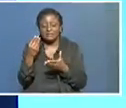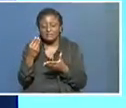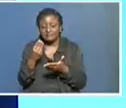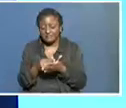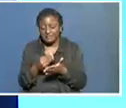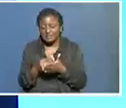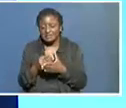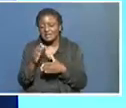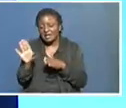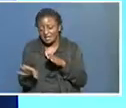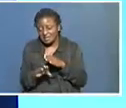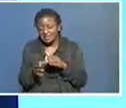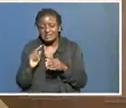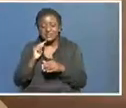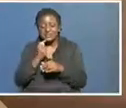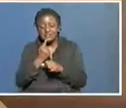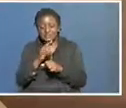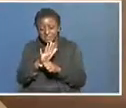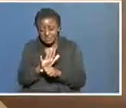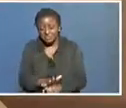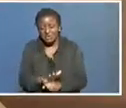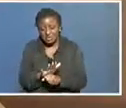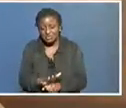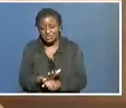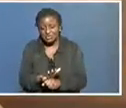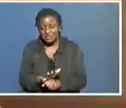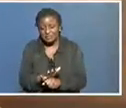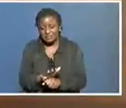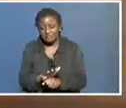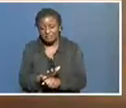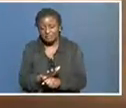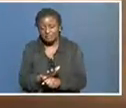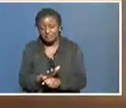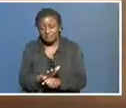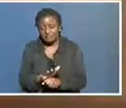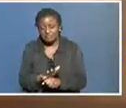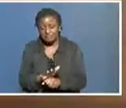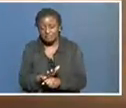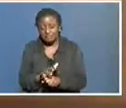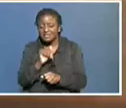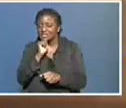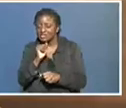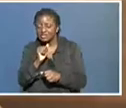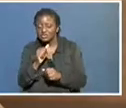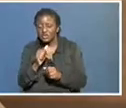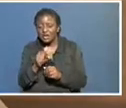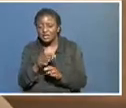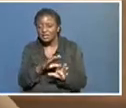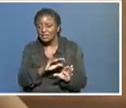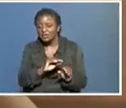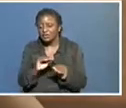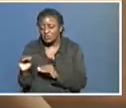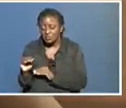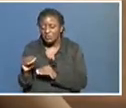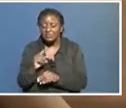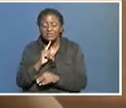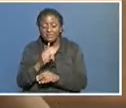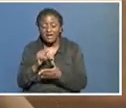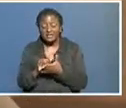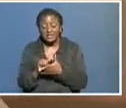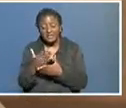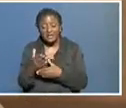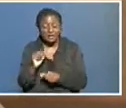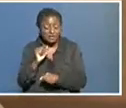pressure. But that does not negate the fact that there are employees of National Insurance who have